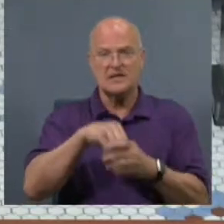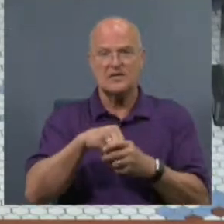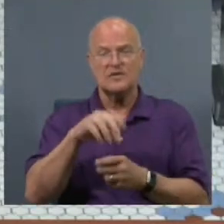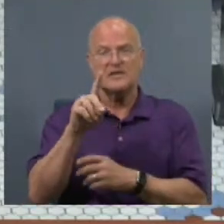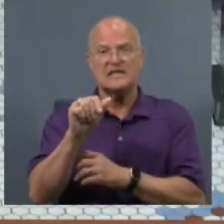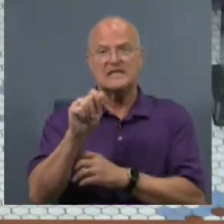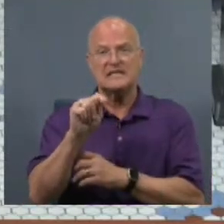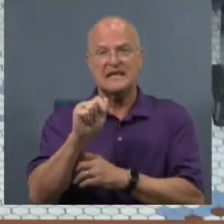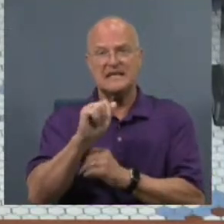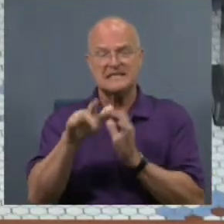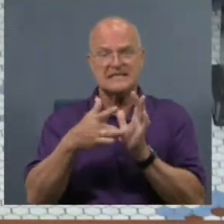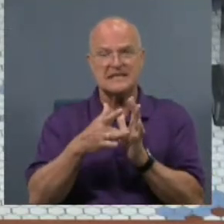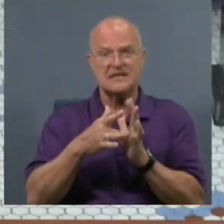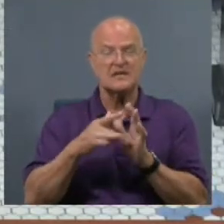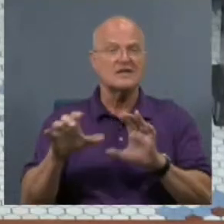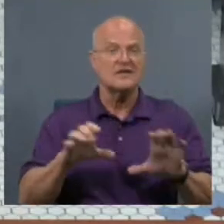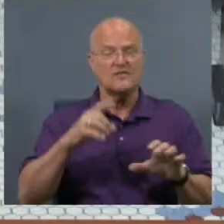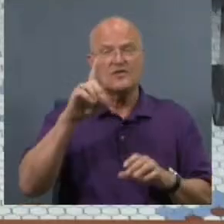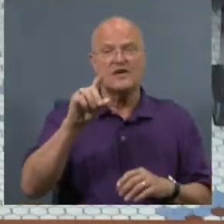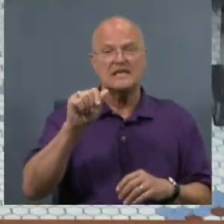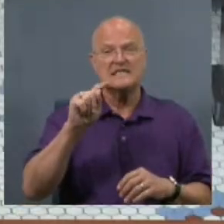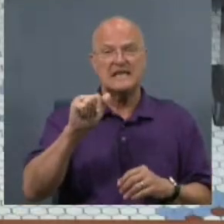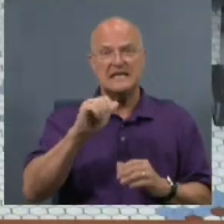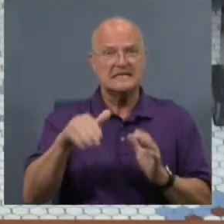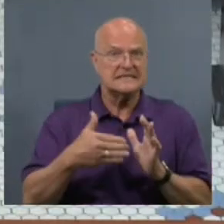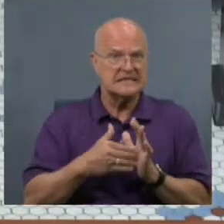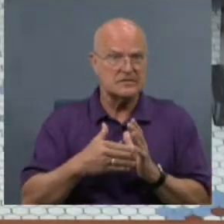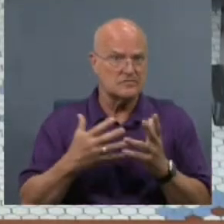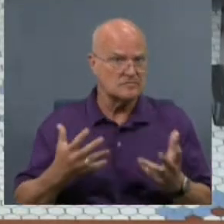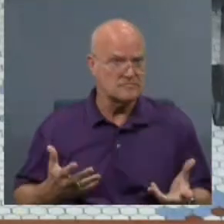centers? Was it done for a data center? I mean,